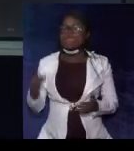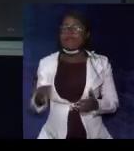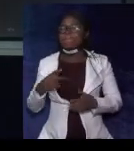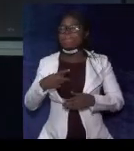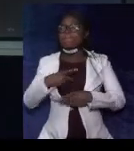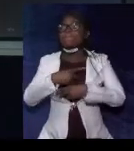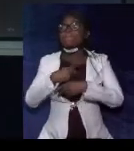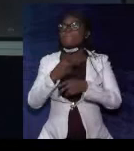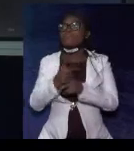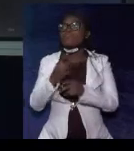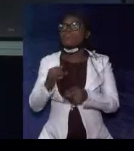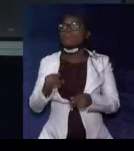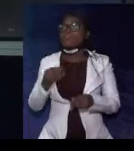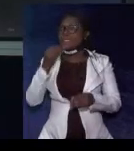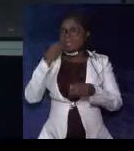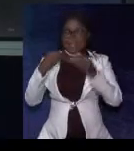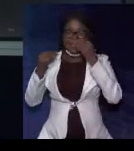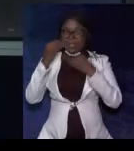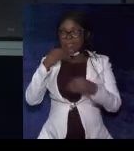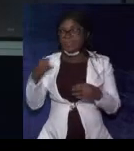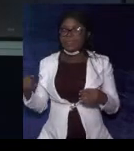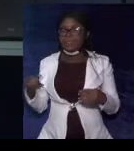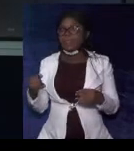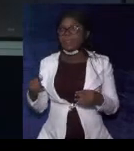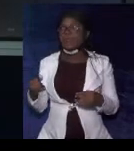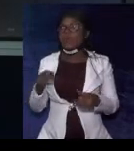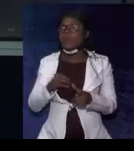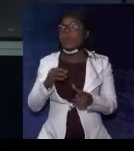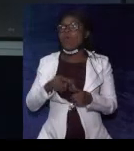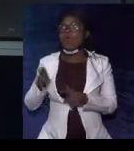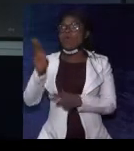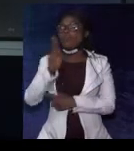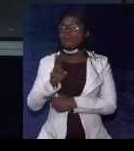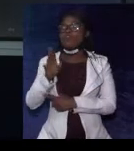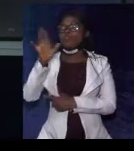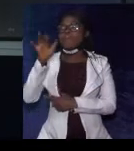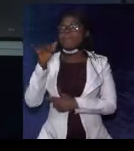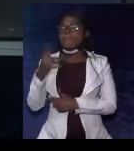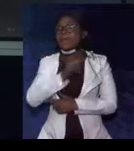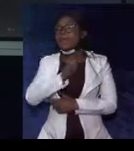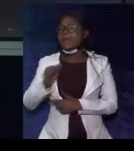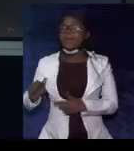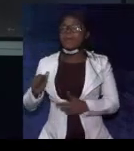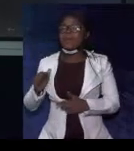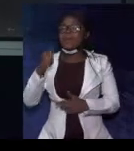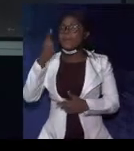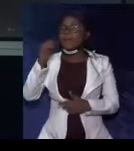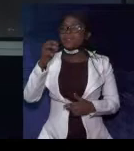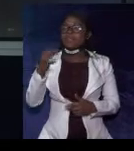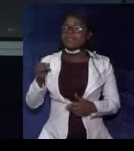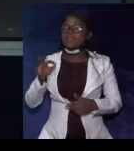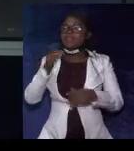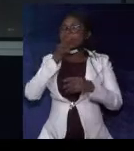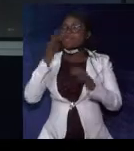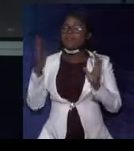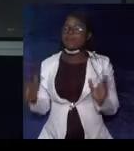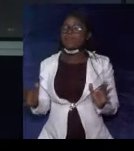or used by the farmer. It's a record of all farm produce eaten or used by the